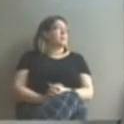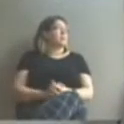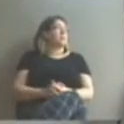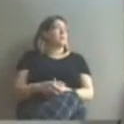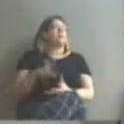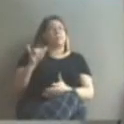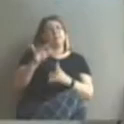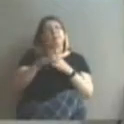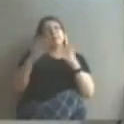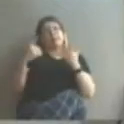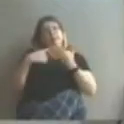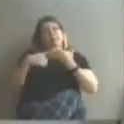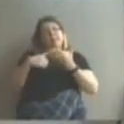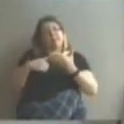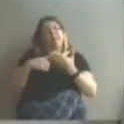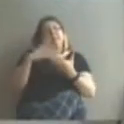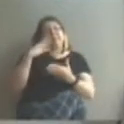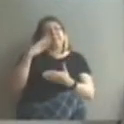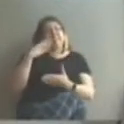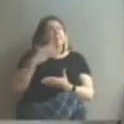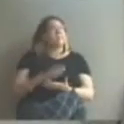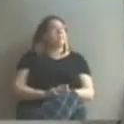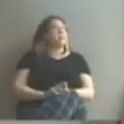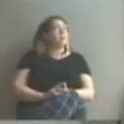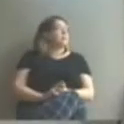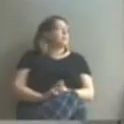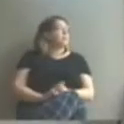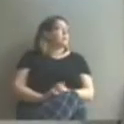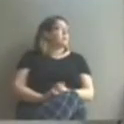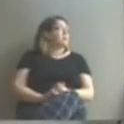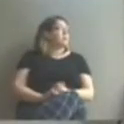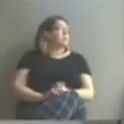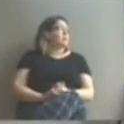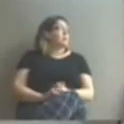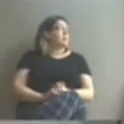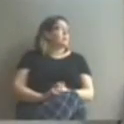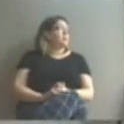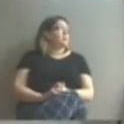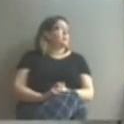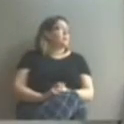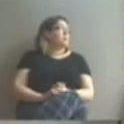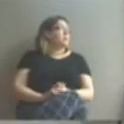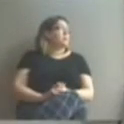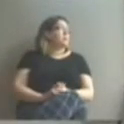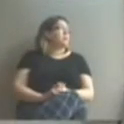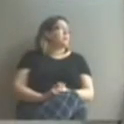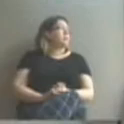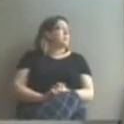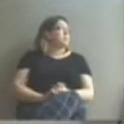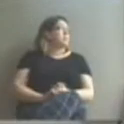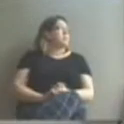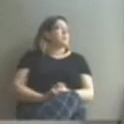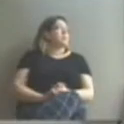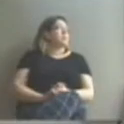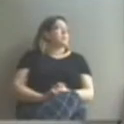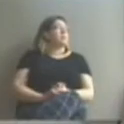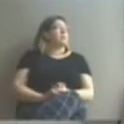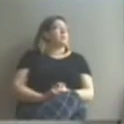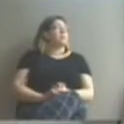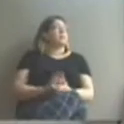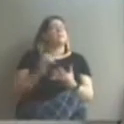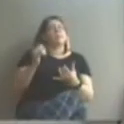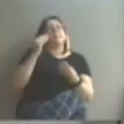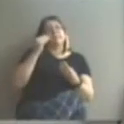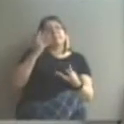lot of discussion. This is why it was not part of the consent calendar. So moving on, we're gonna move to informational